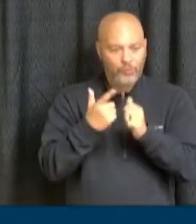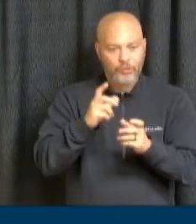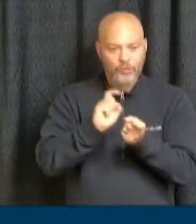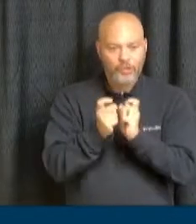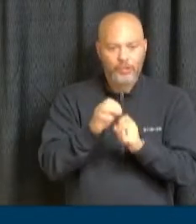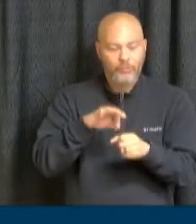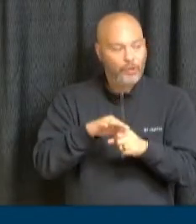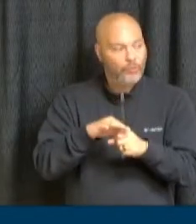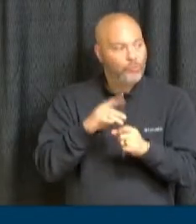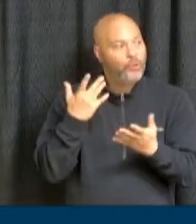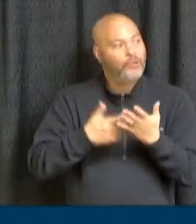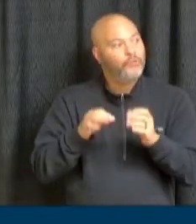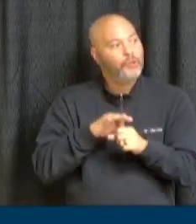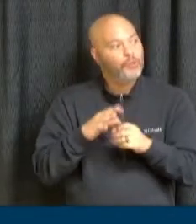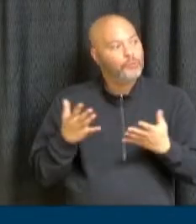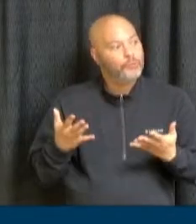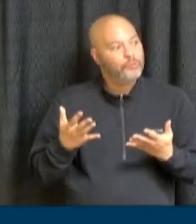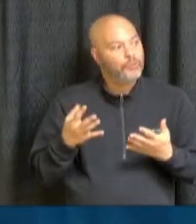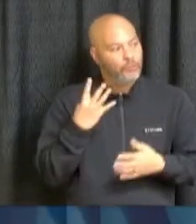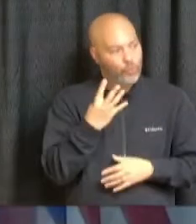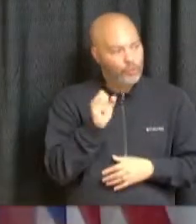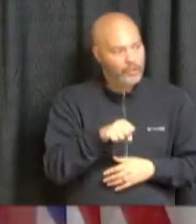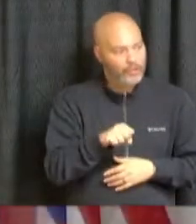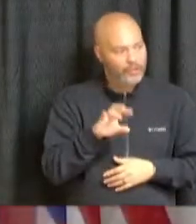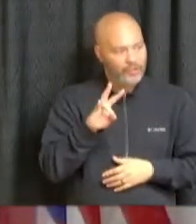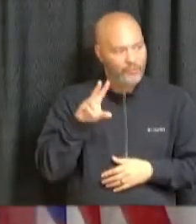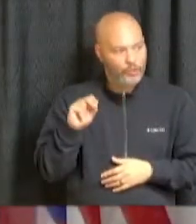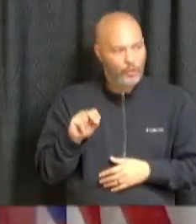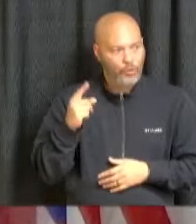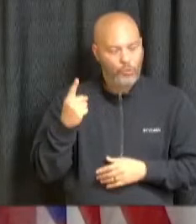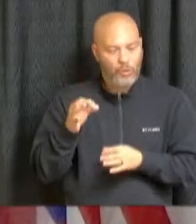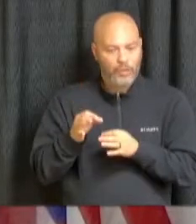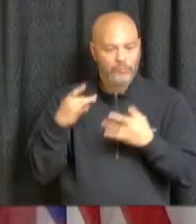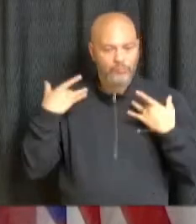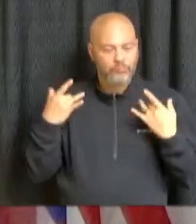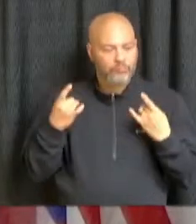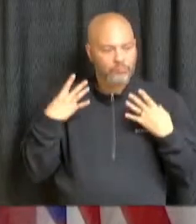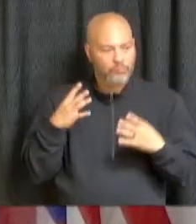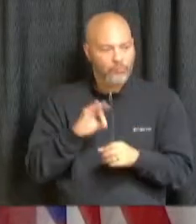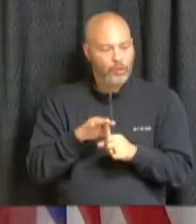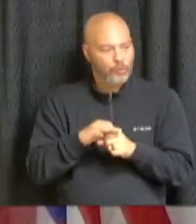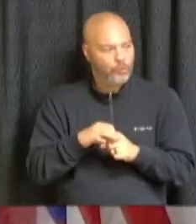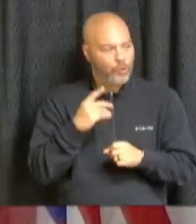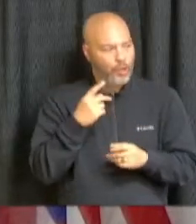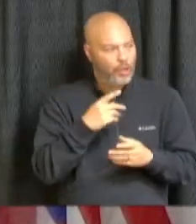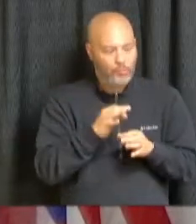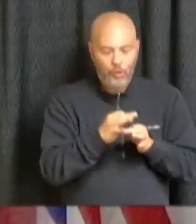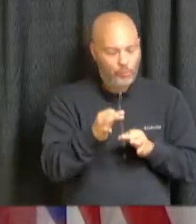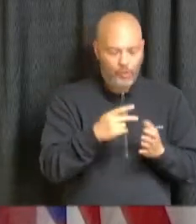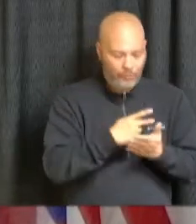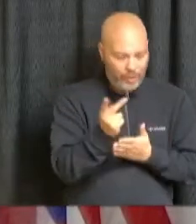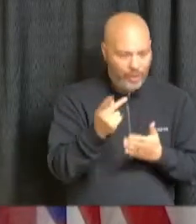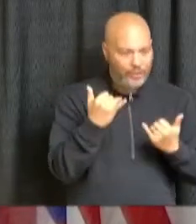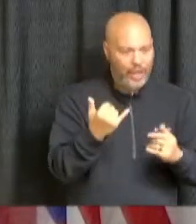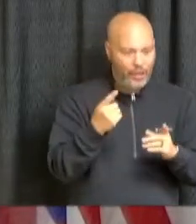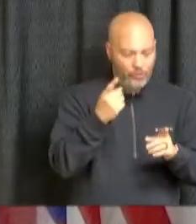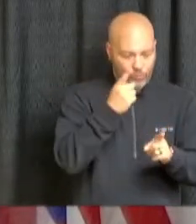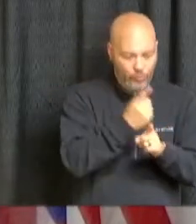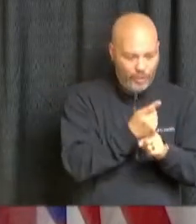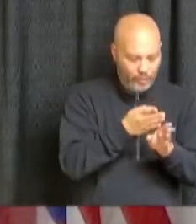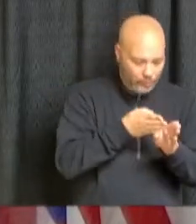vote? Madam Clerk, take the vote. 4 yes, 7 no, 1 abstain. Motion to postpone fails. We are now back on